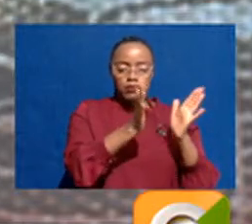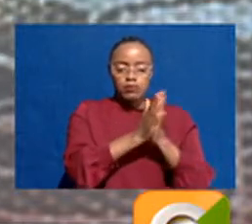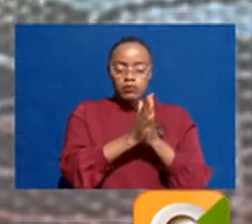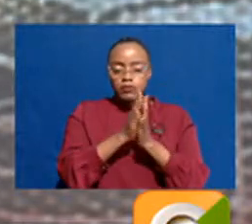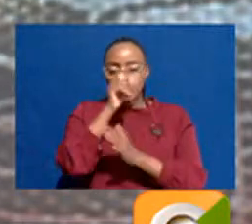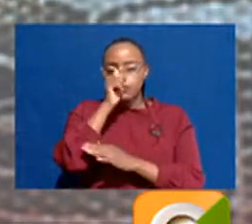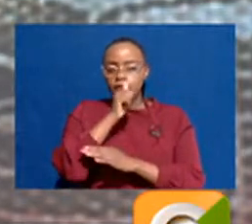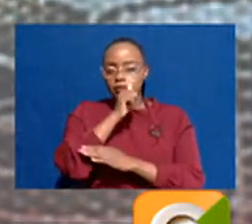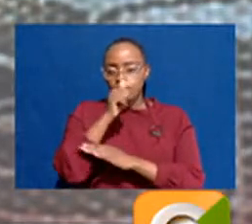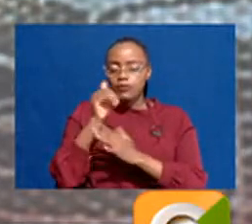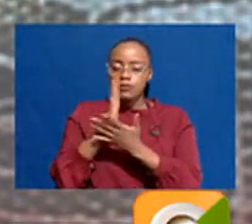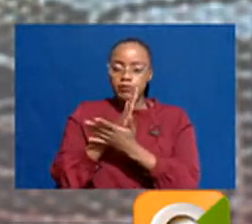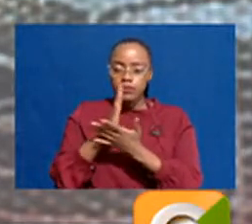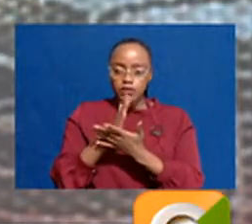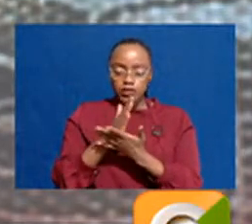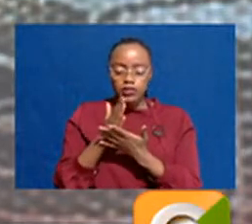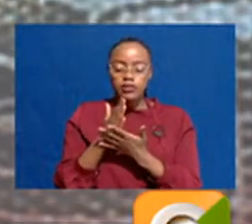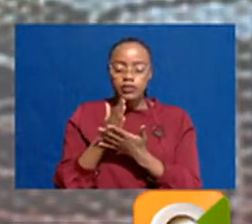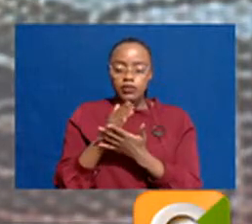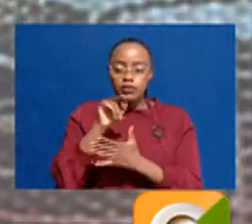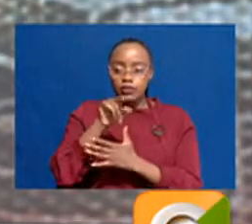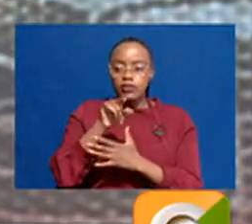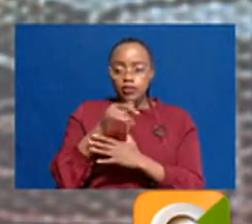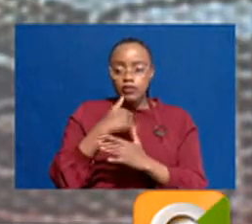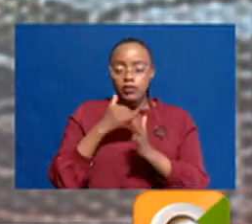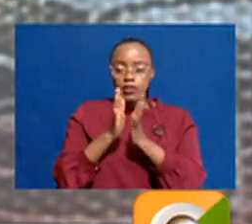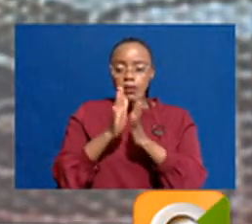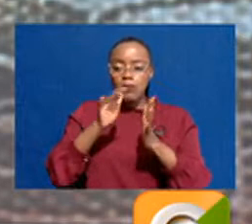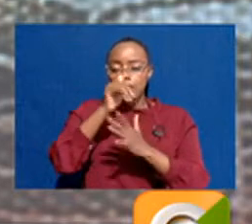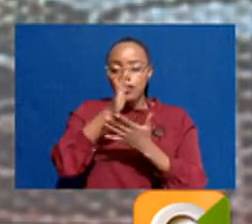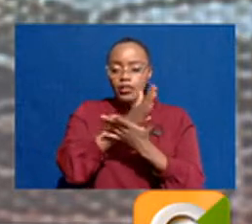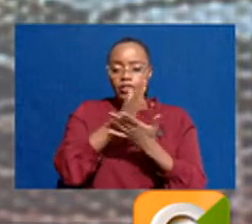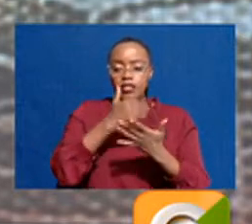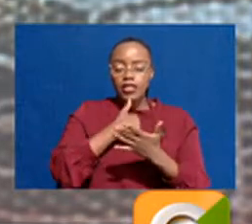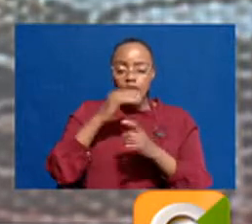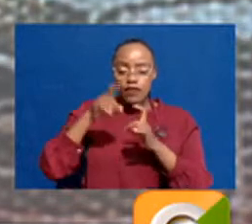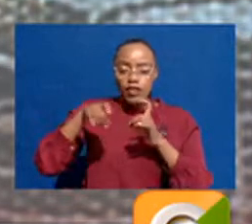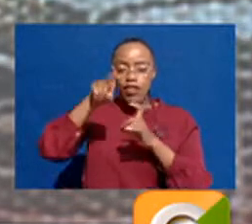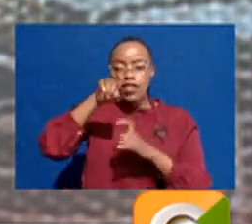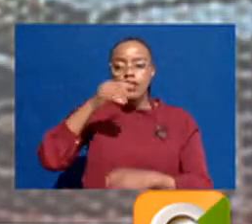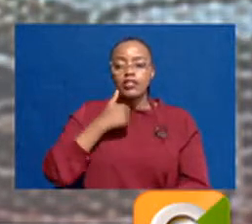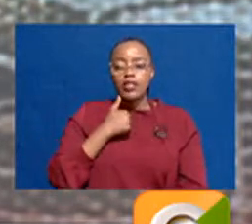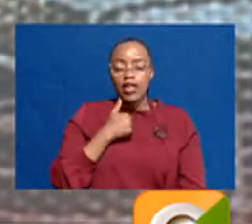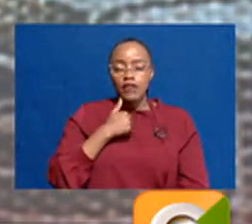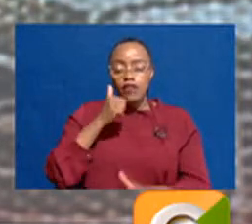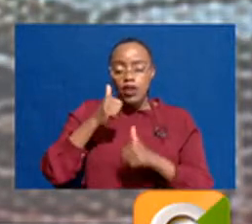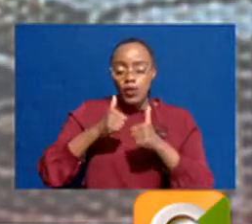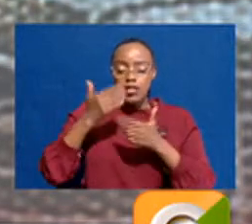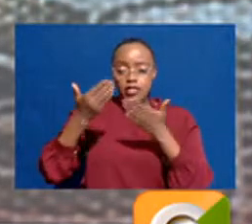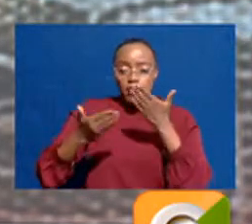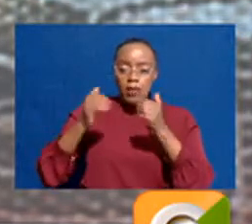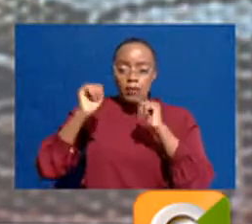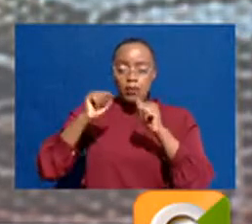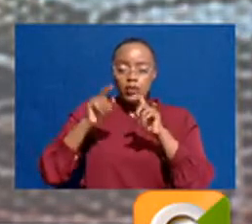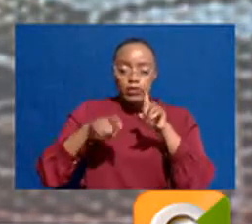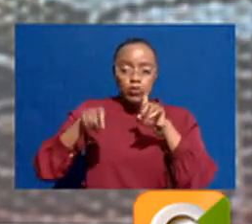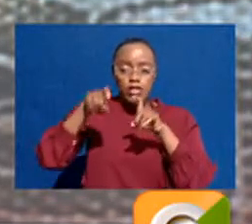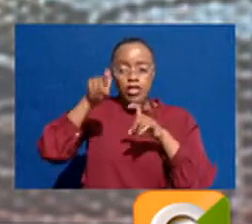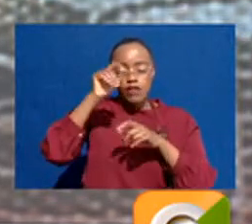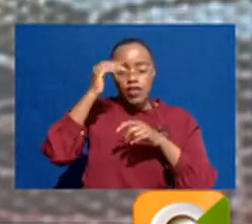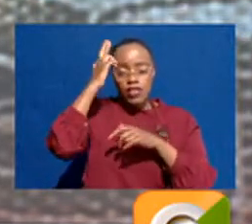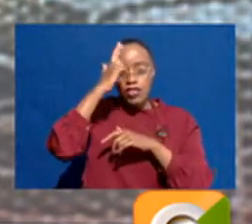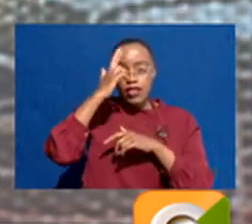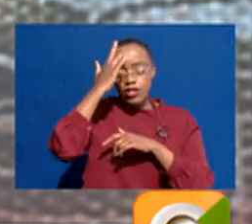not. At least for the public sector, there is a raise, which might cushion, although that was not the reason